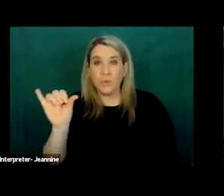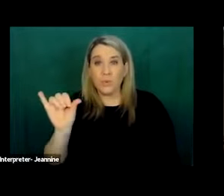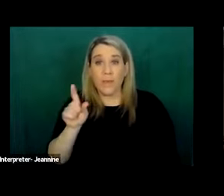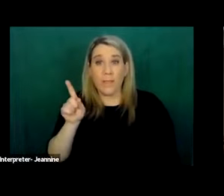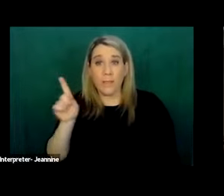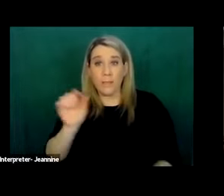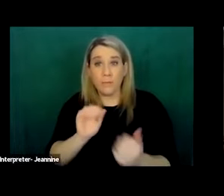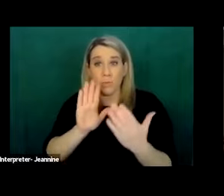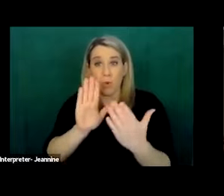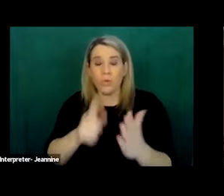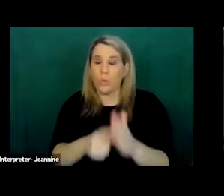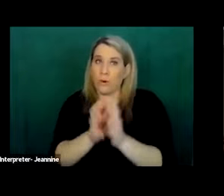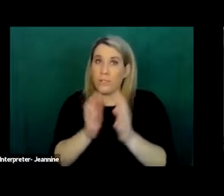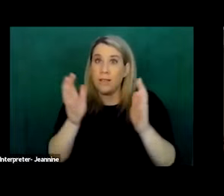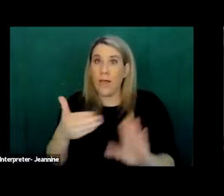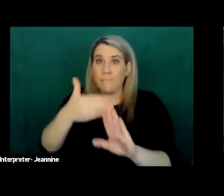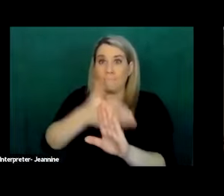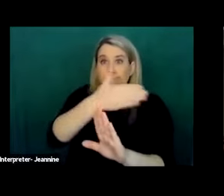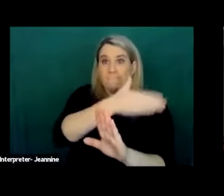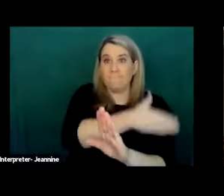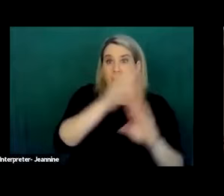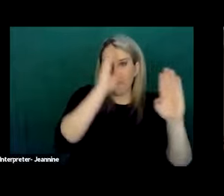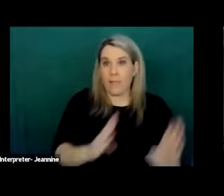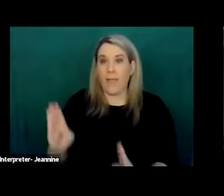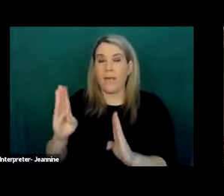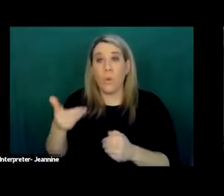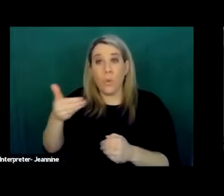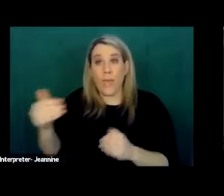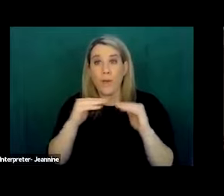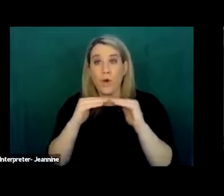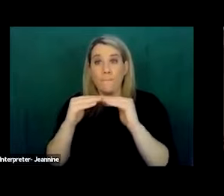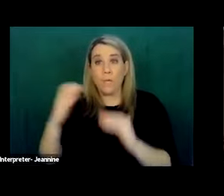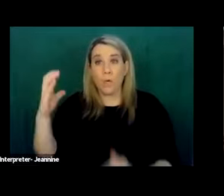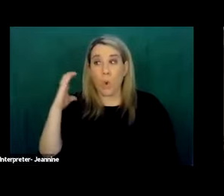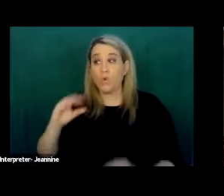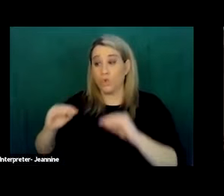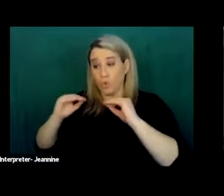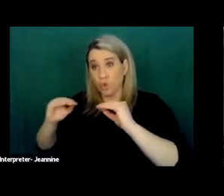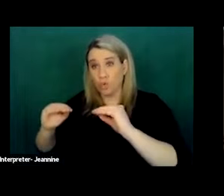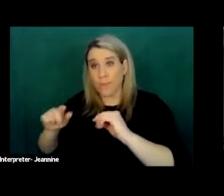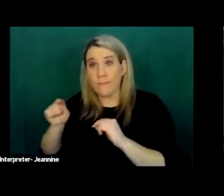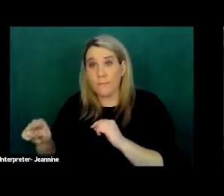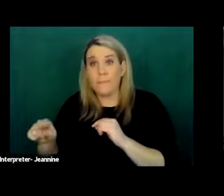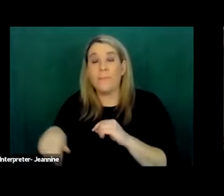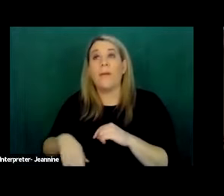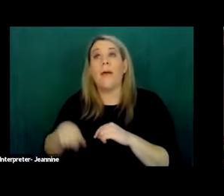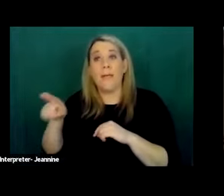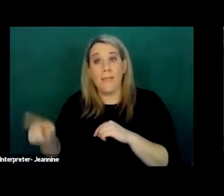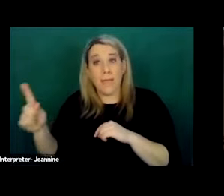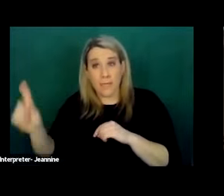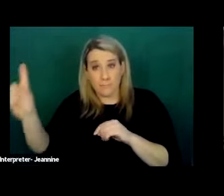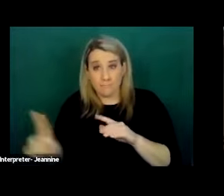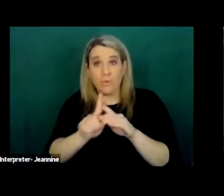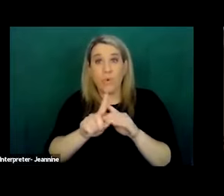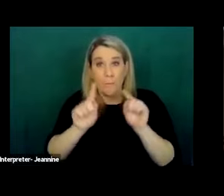model requires a lot of pre-planning. We hire a peer coach, train them, and they actually can attend the course with